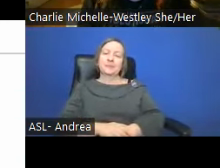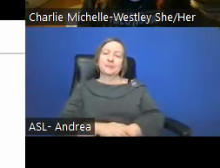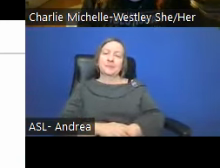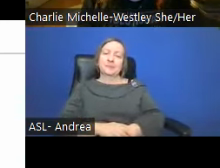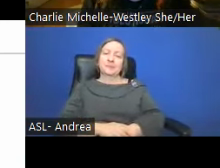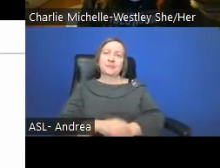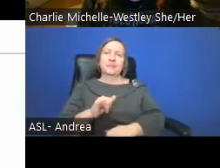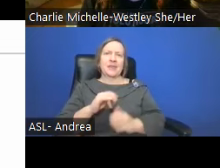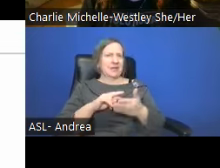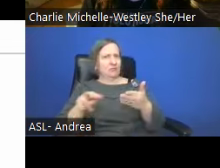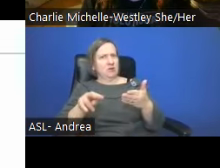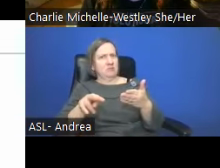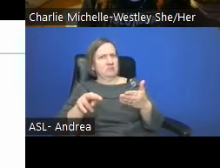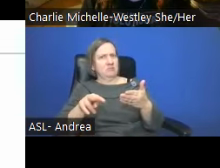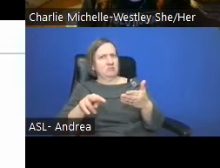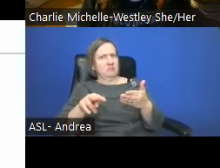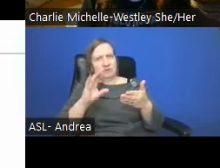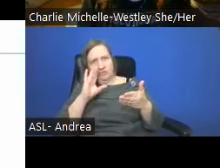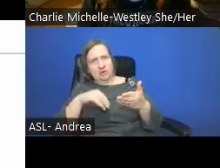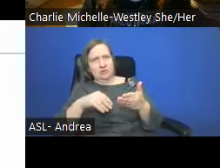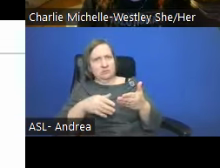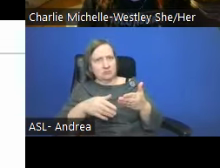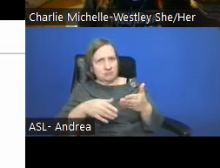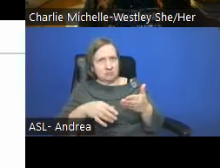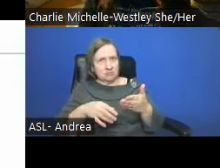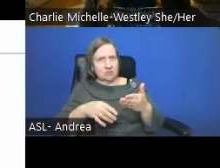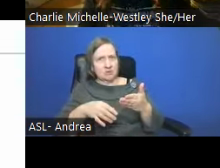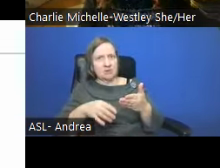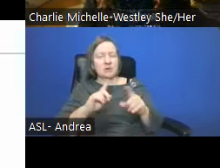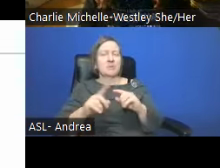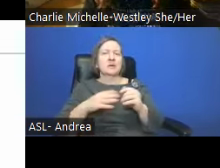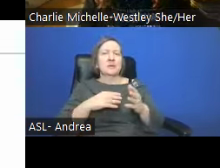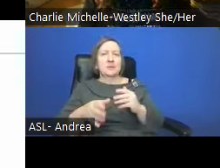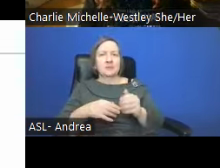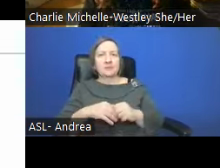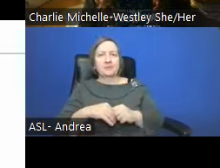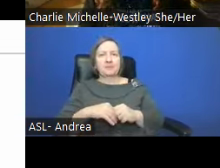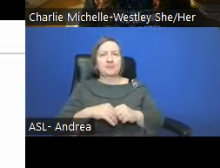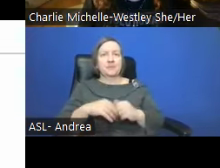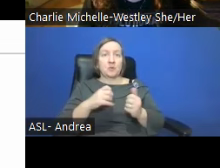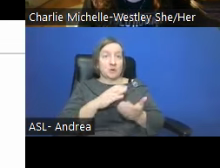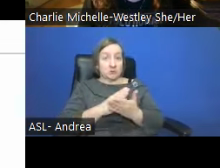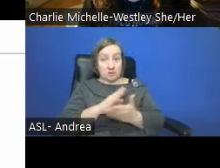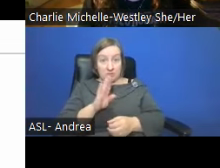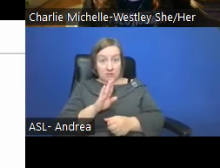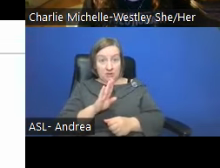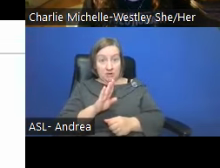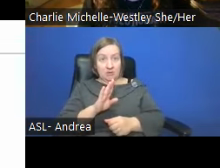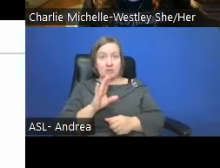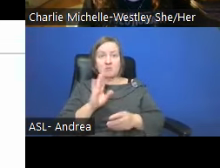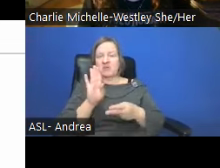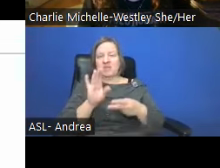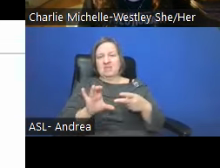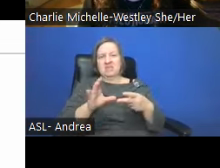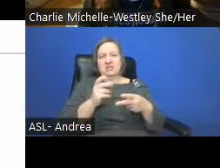That kind of read strange. Anyway, do we want to stop at B? B and